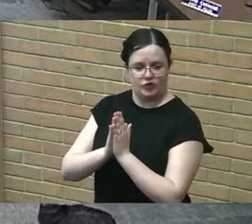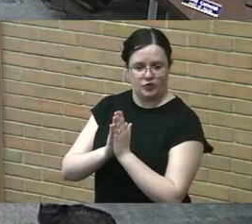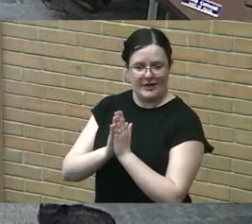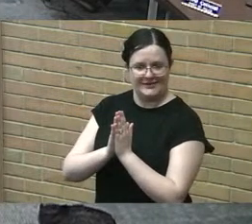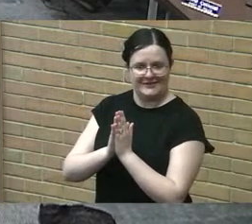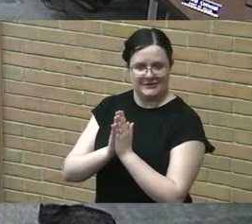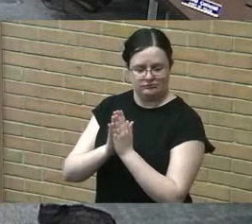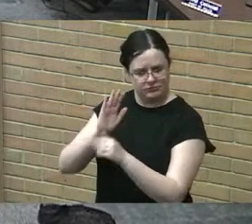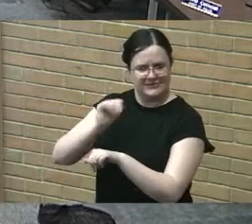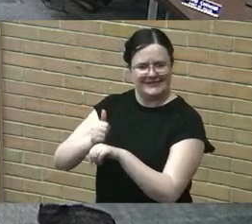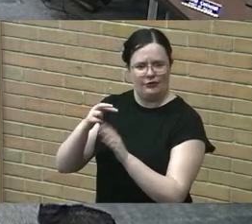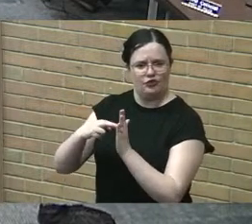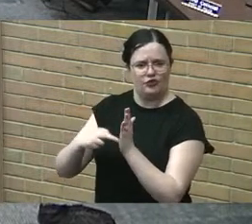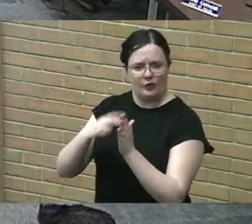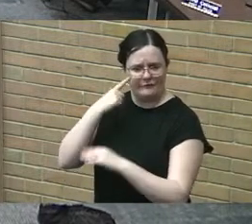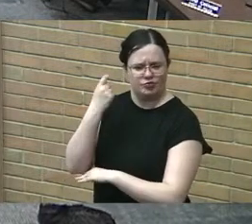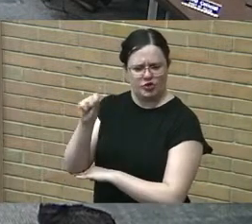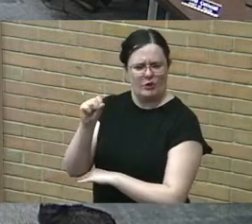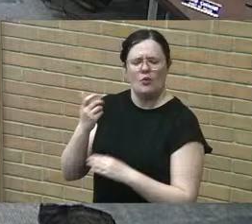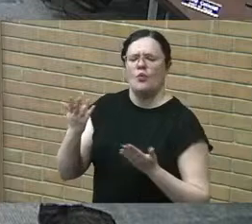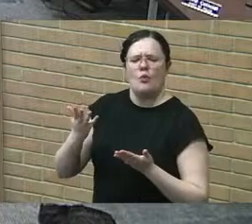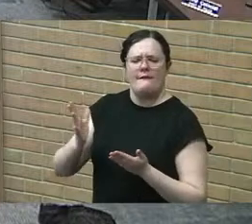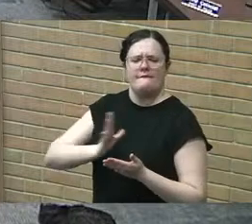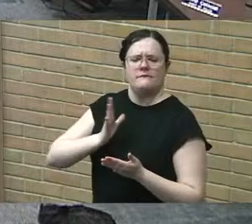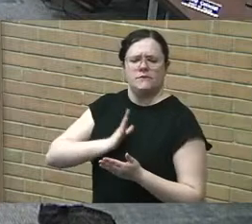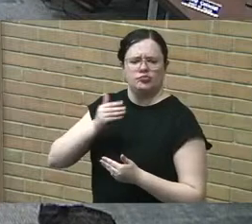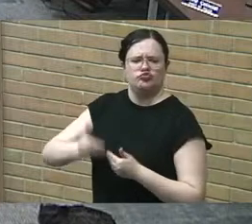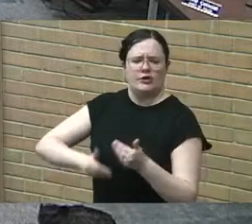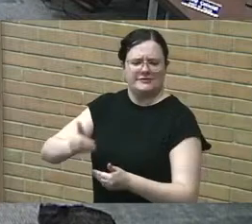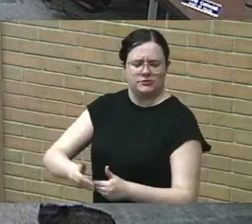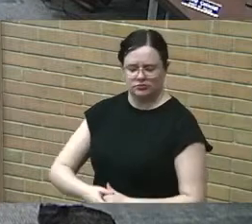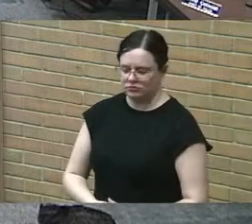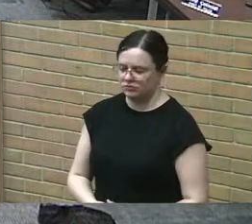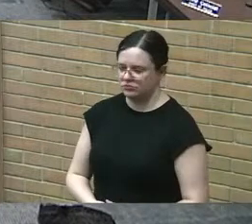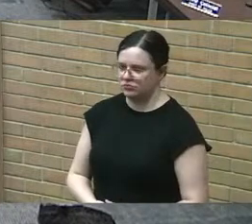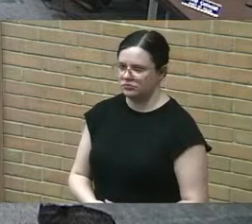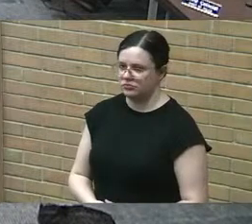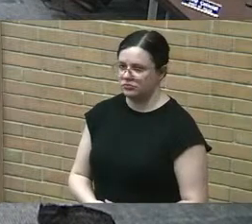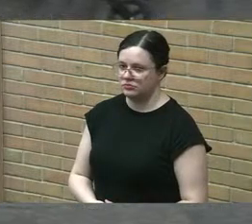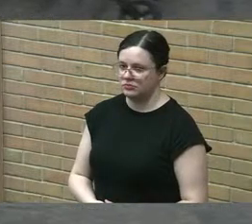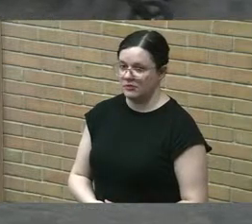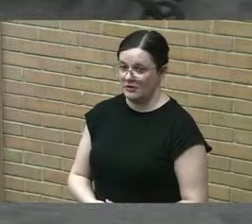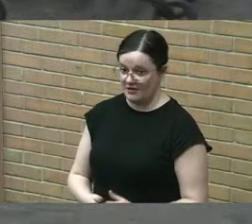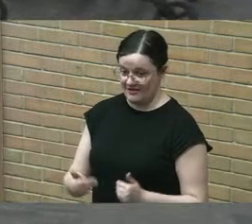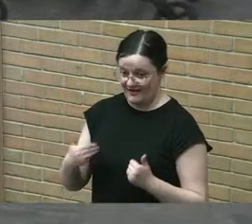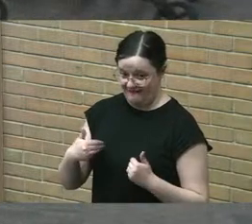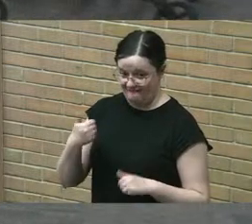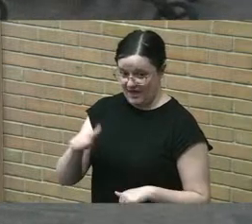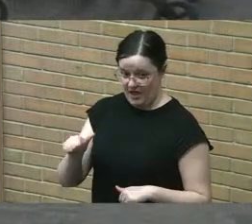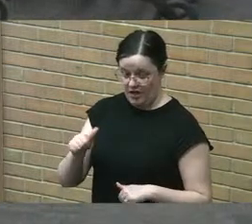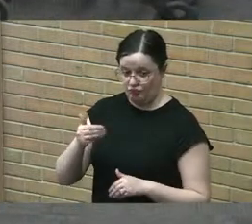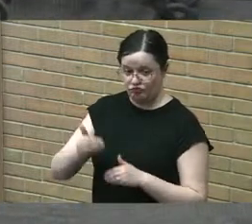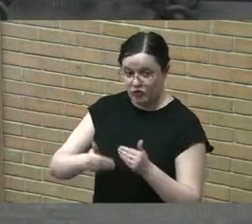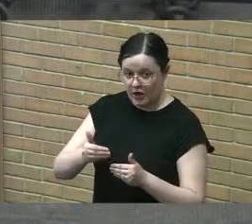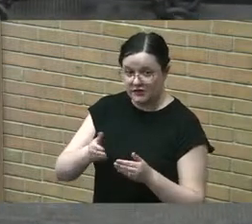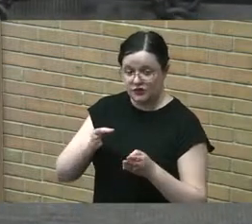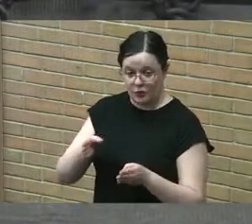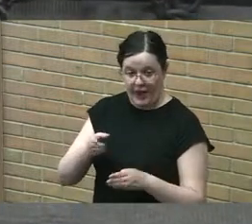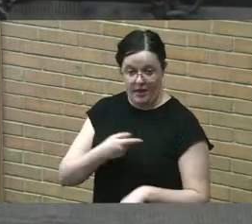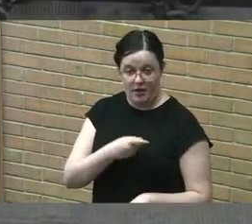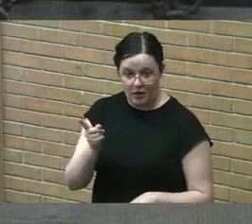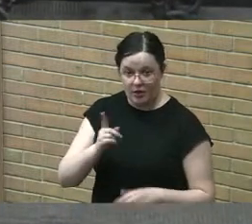rules of protesting without affecting free speech? Is there a way that members of the